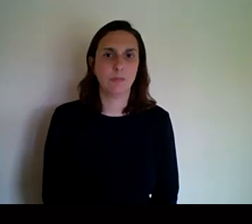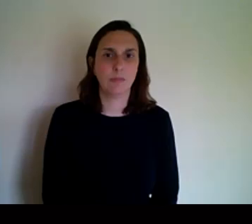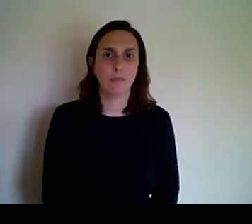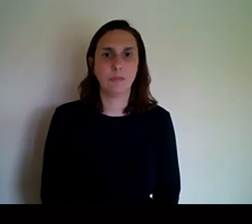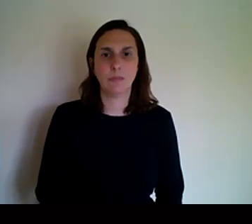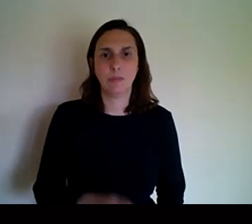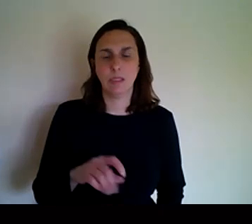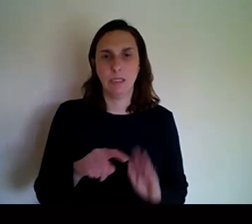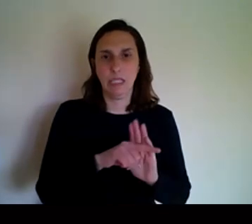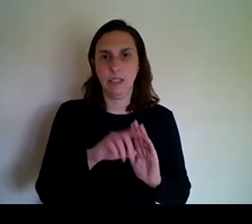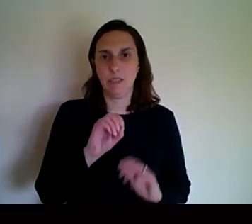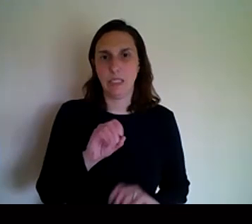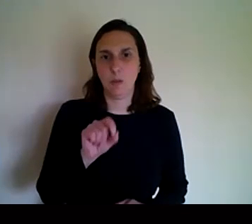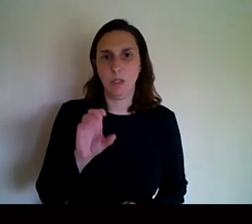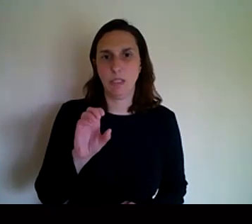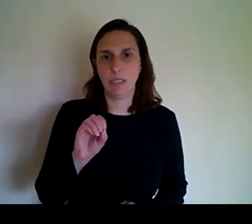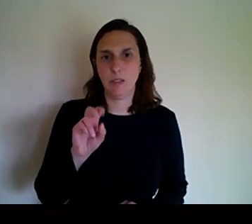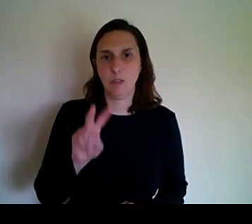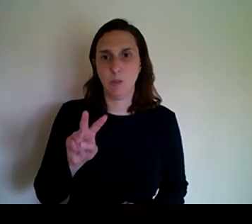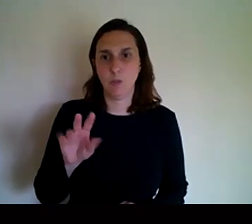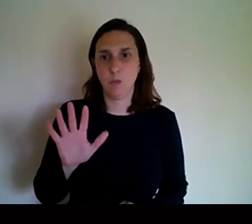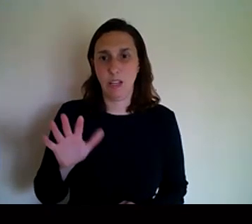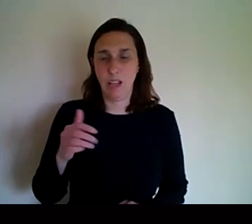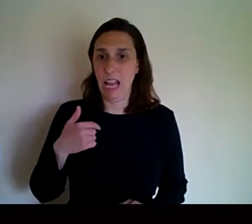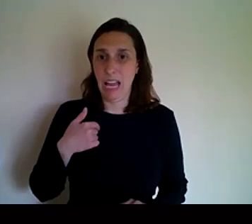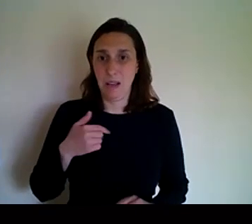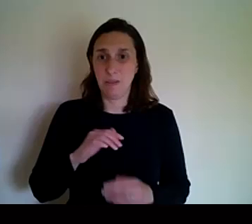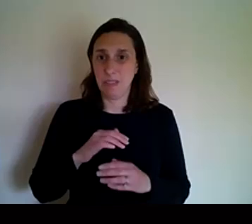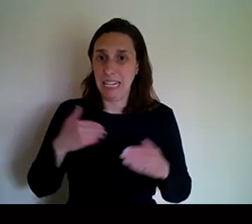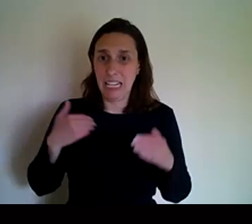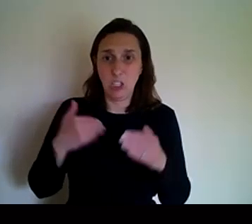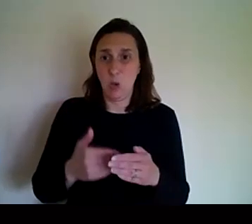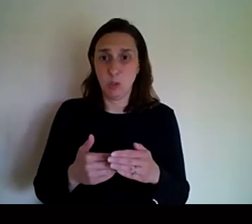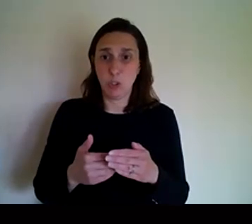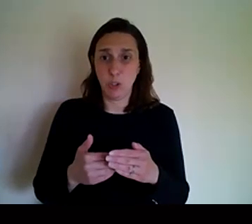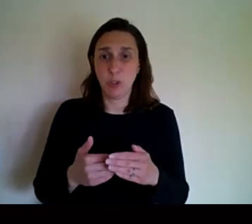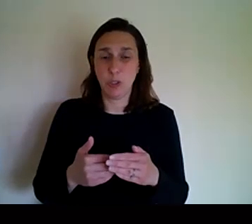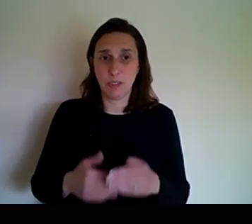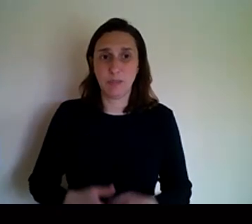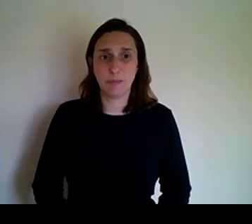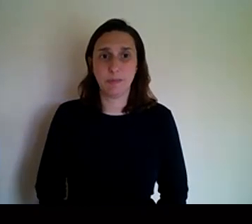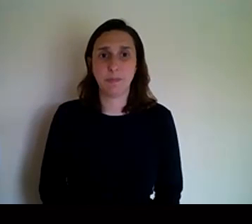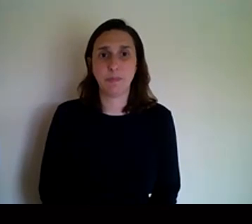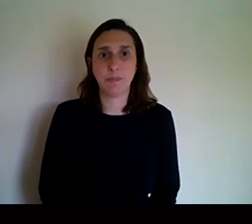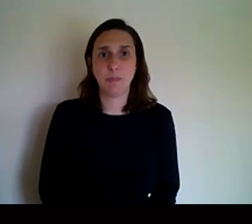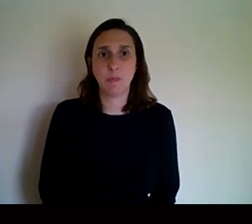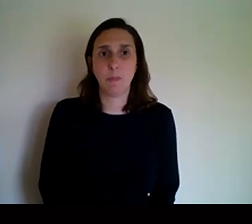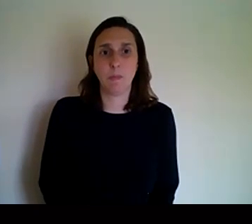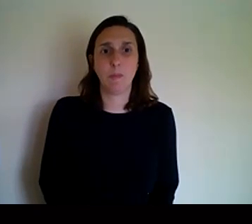0.0225. I'm getting closer. I've got my B up there, right? My